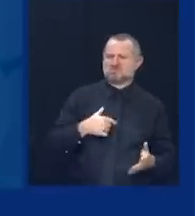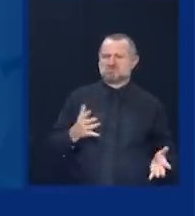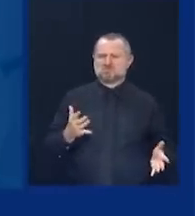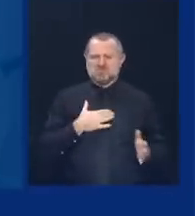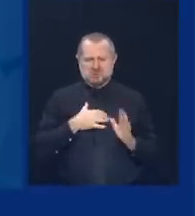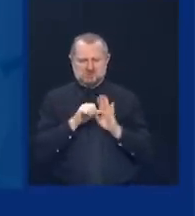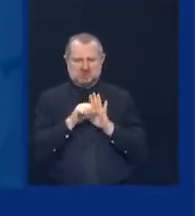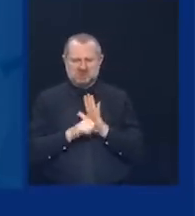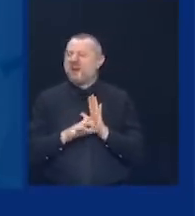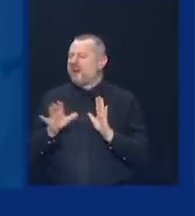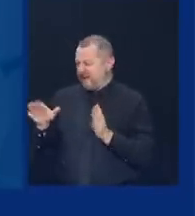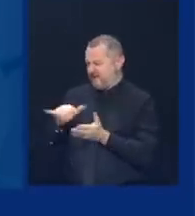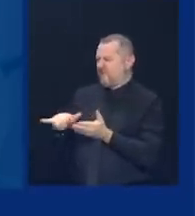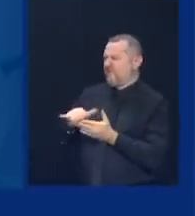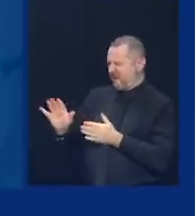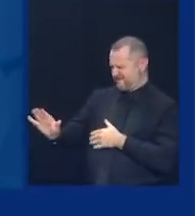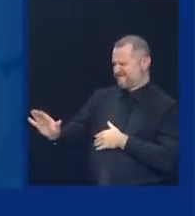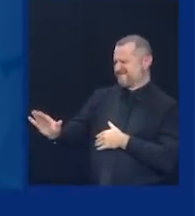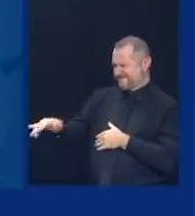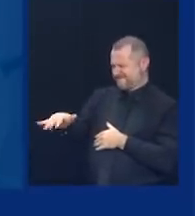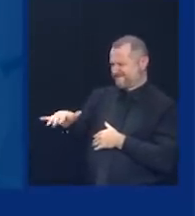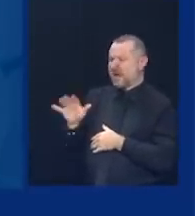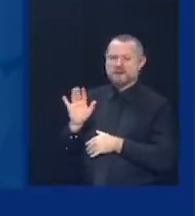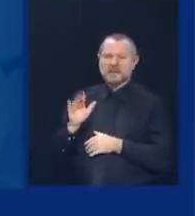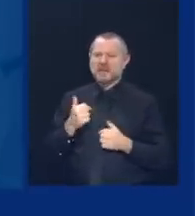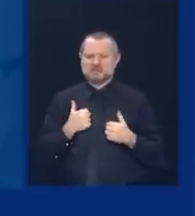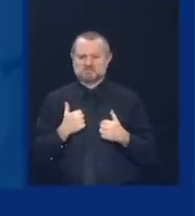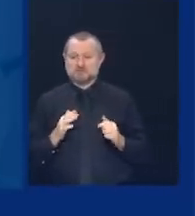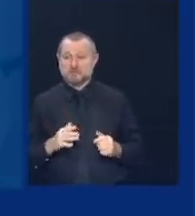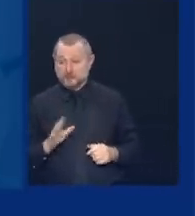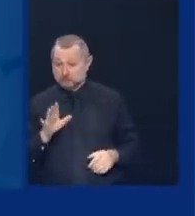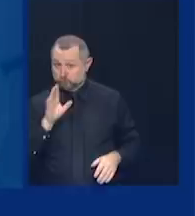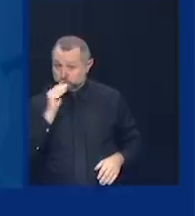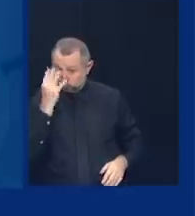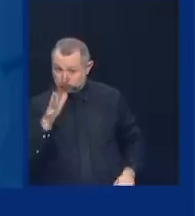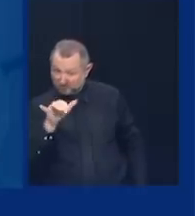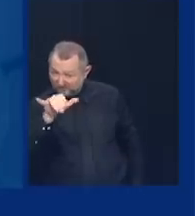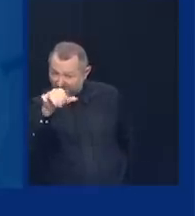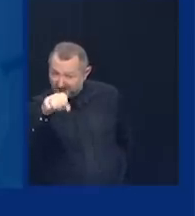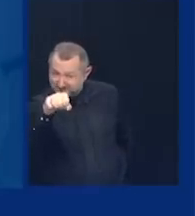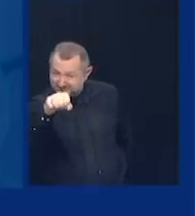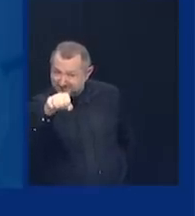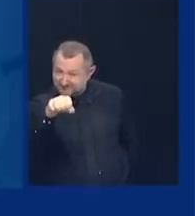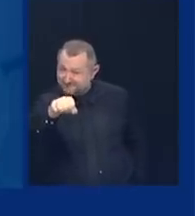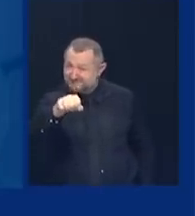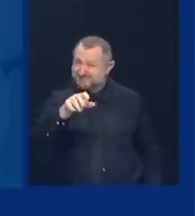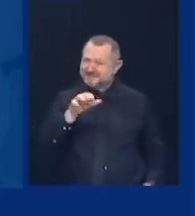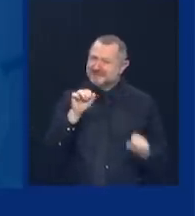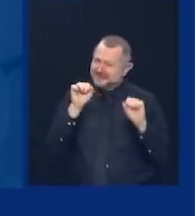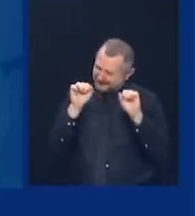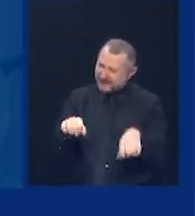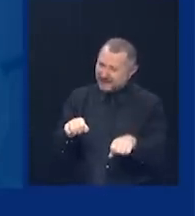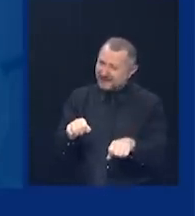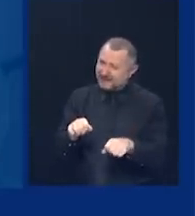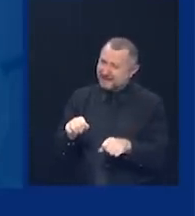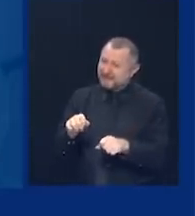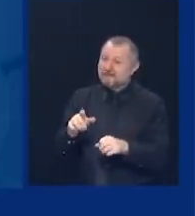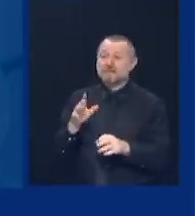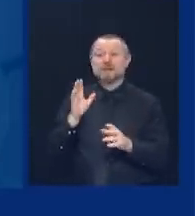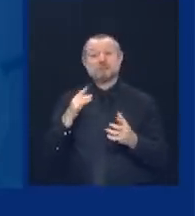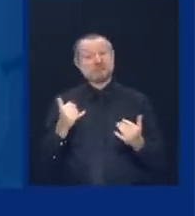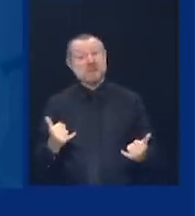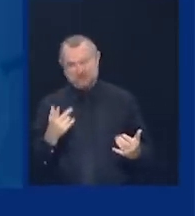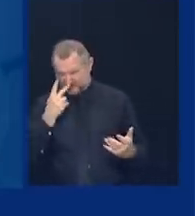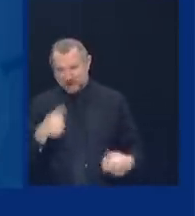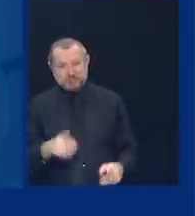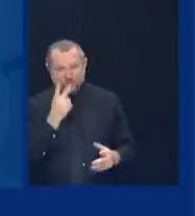Yes, it is, and it can, and it's happening. Even in a